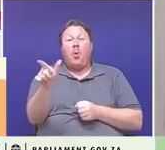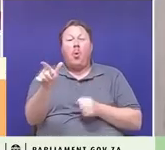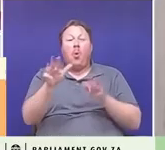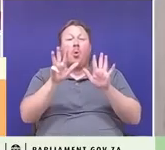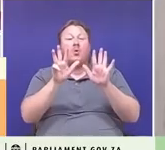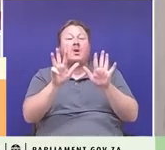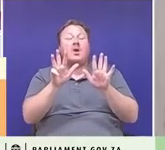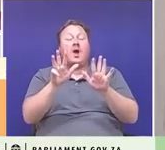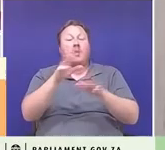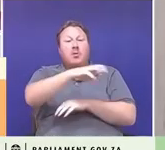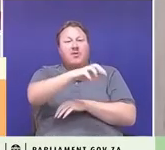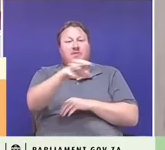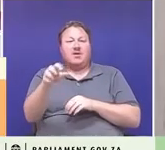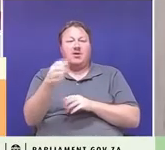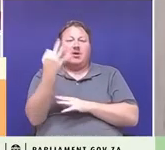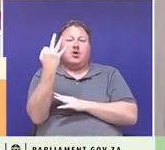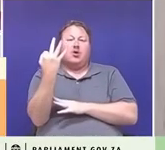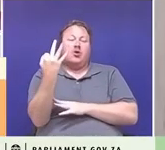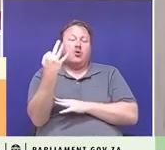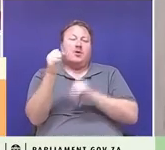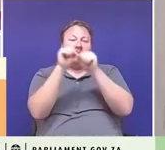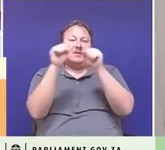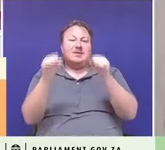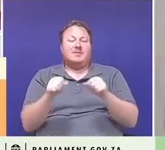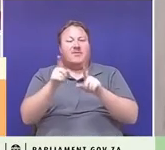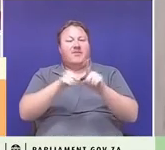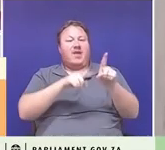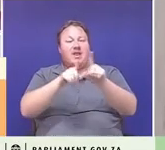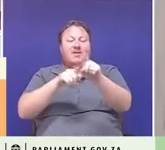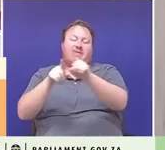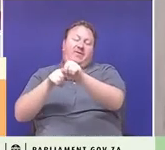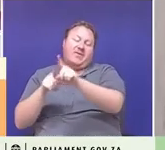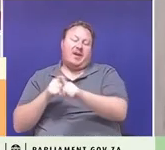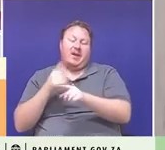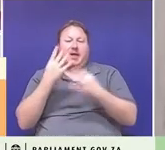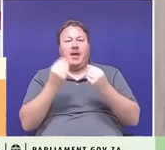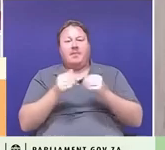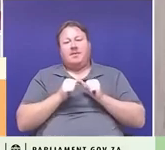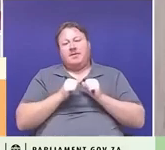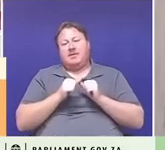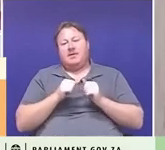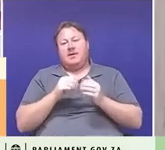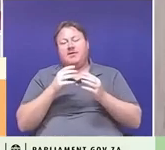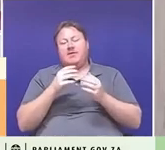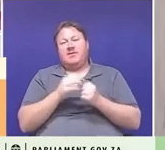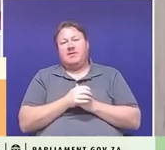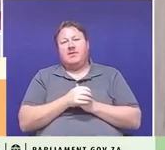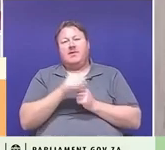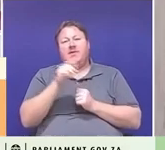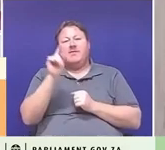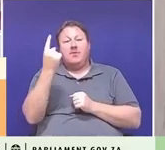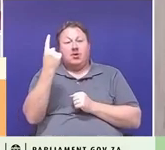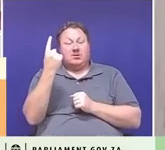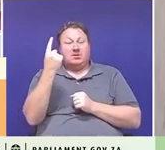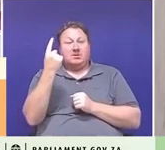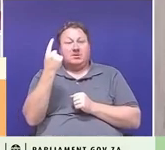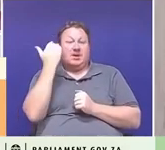3 systemic failures emerge with alarming consistency. The first is governance